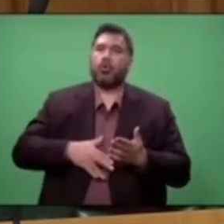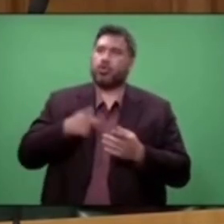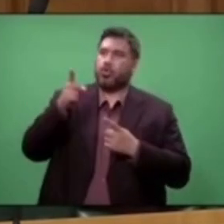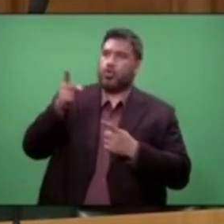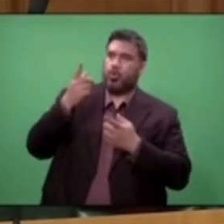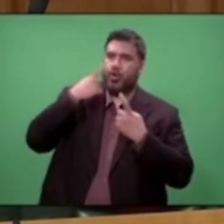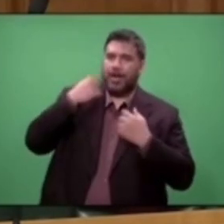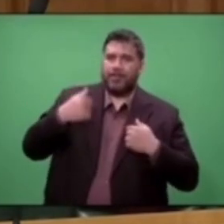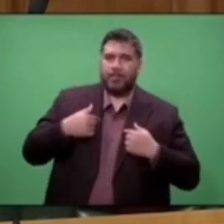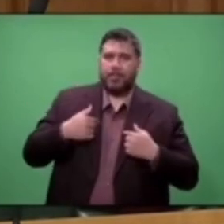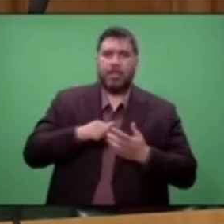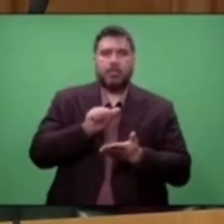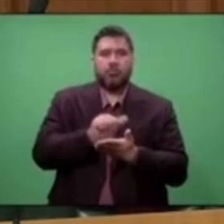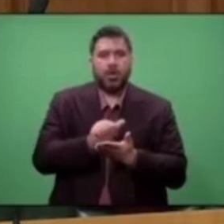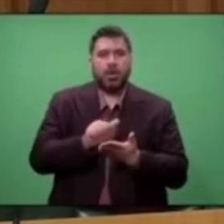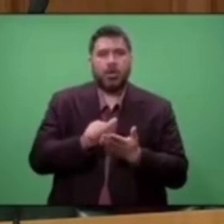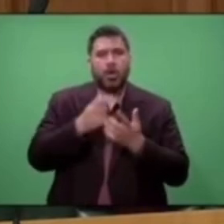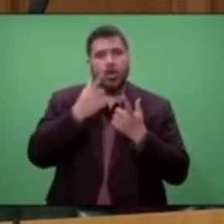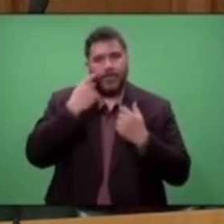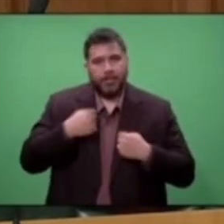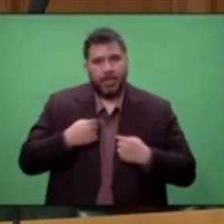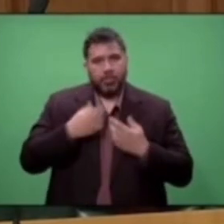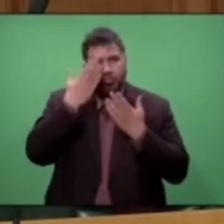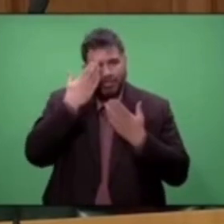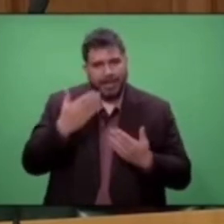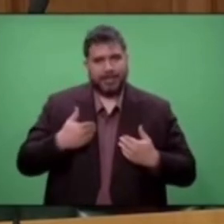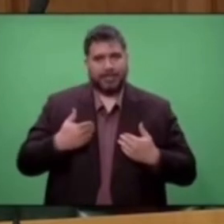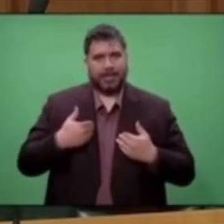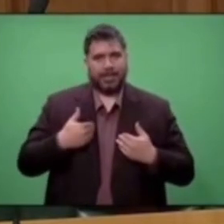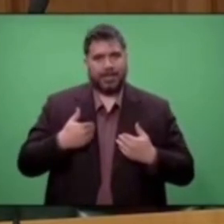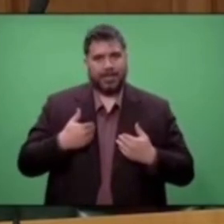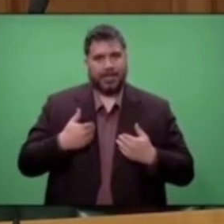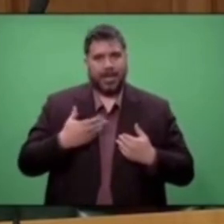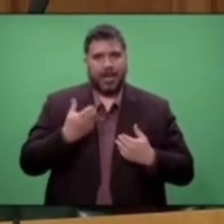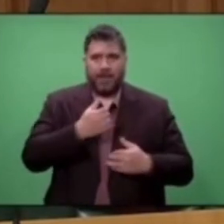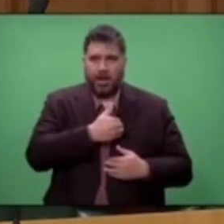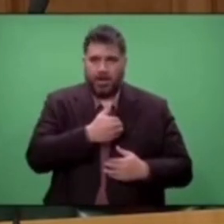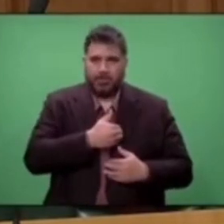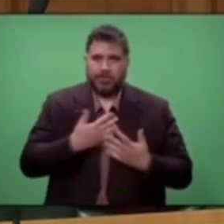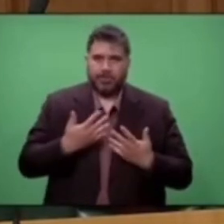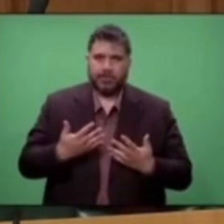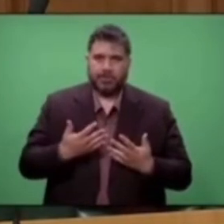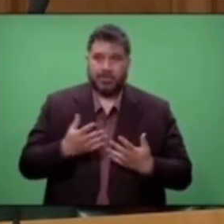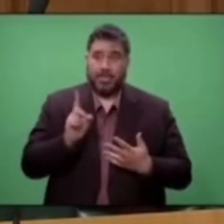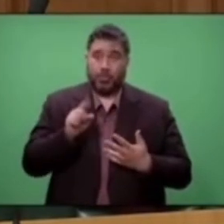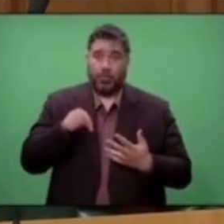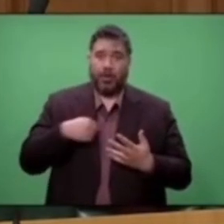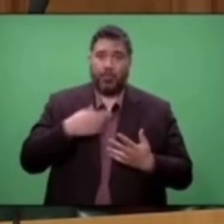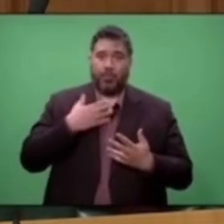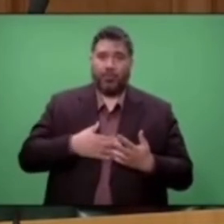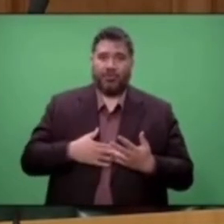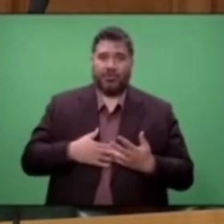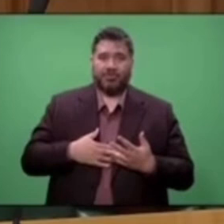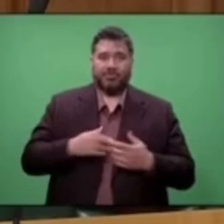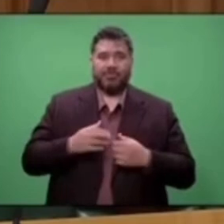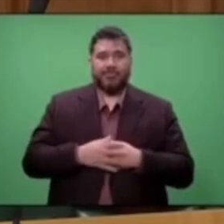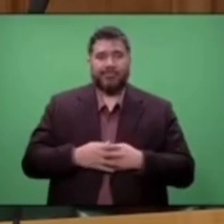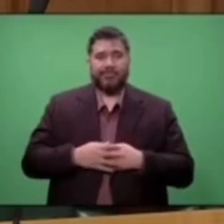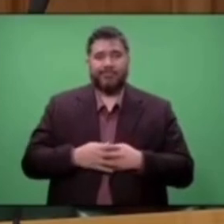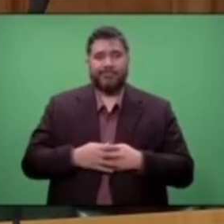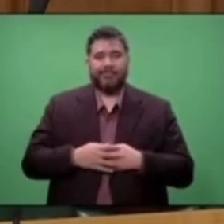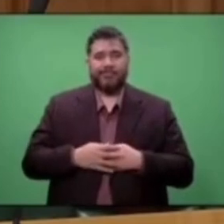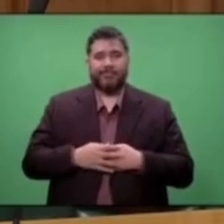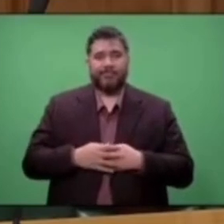dignity preserved and where we are treated with compassion. I acknowledge the significance of this